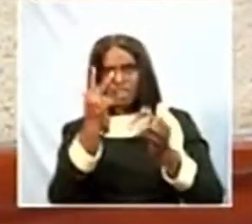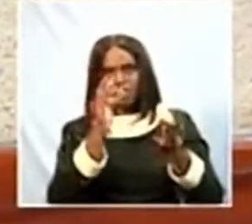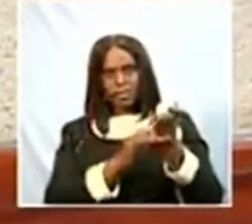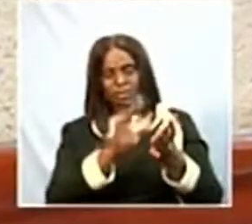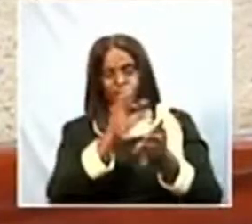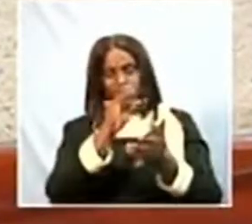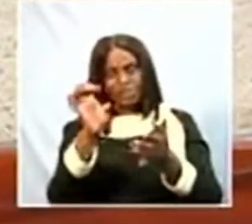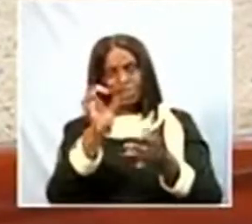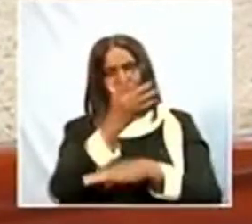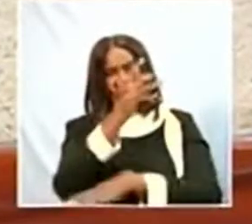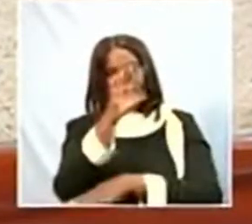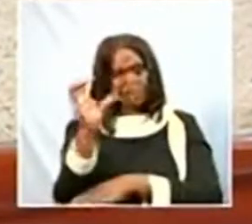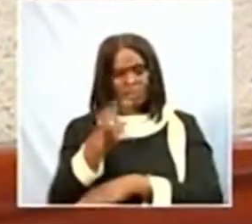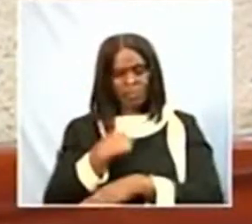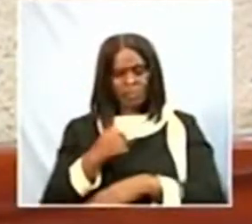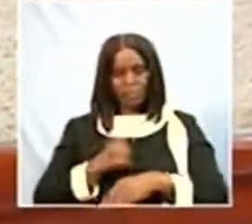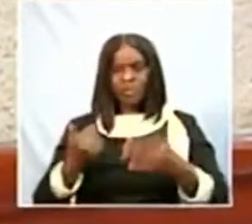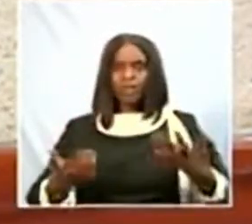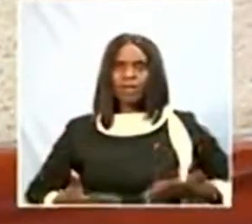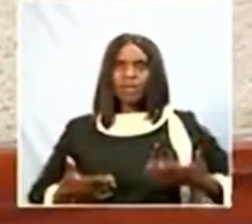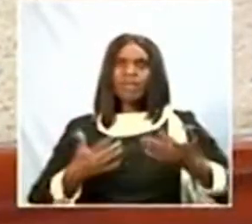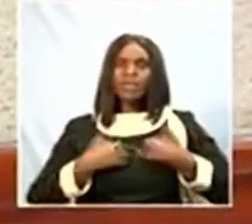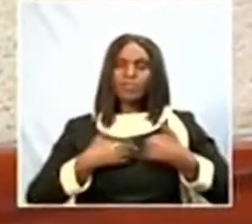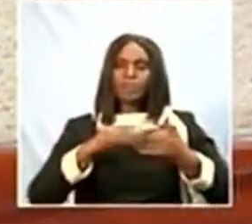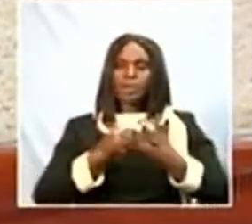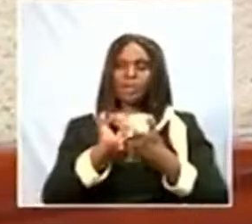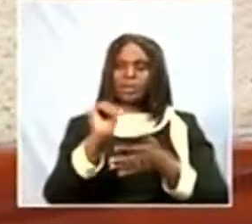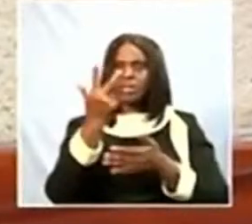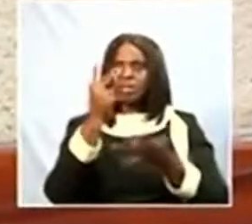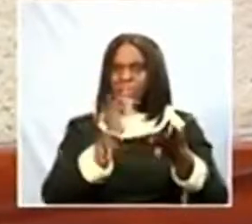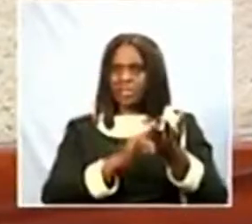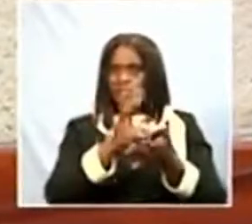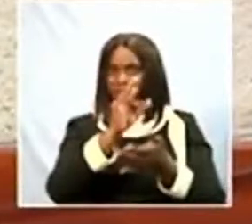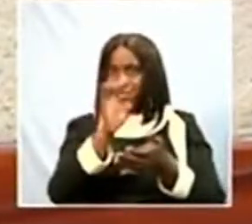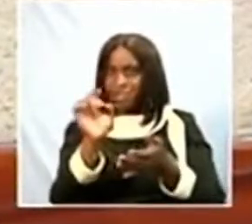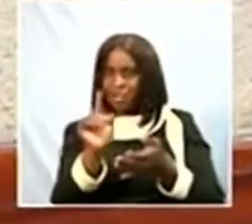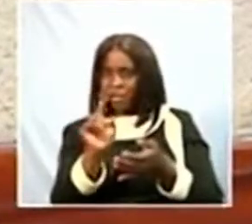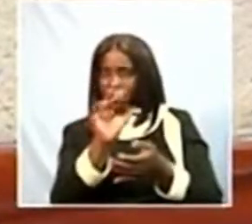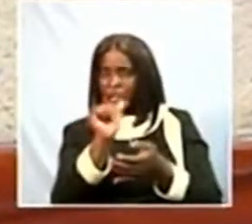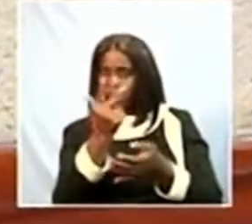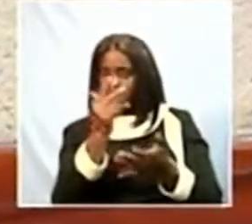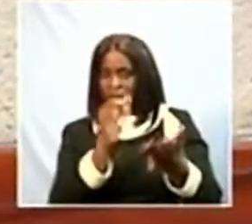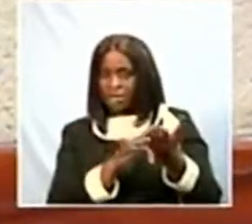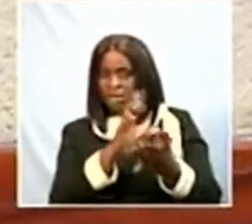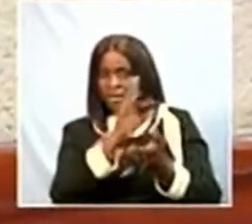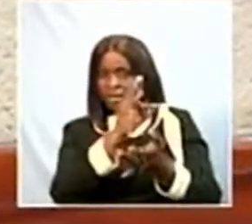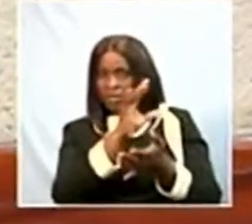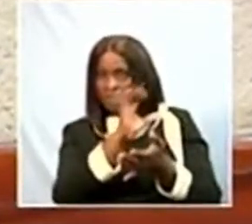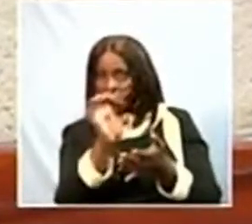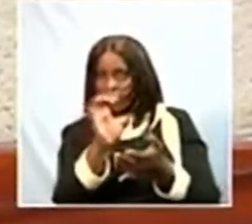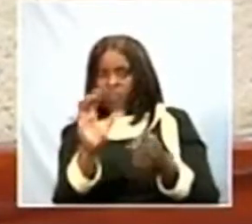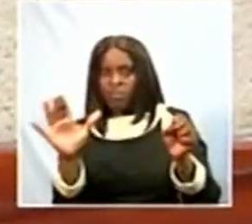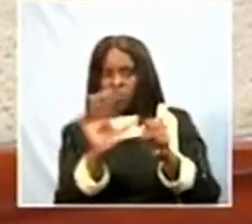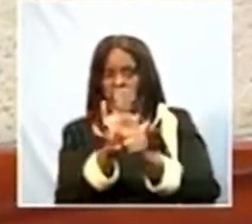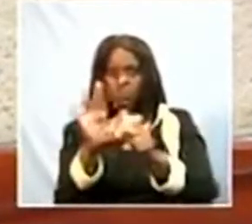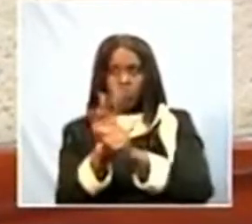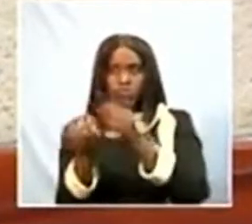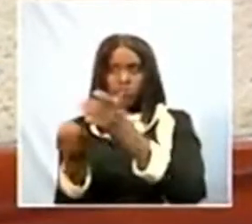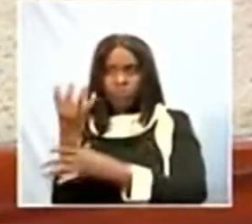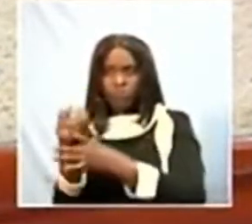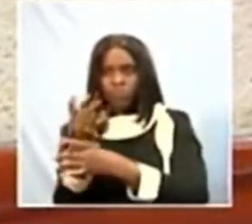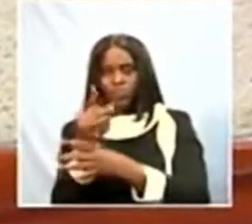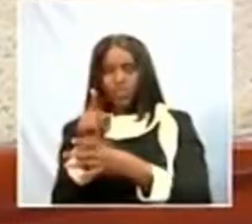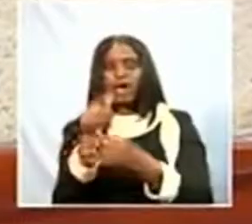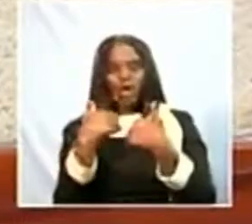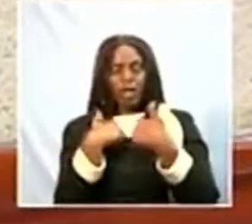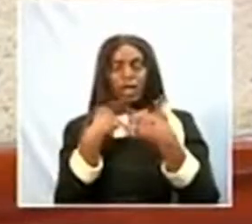13,700 trees, and I'm happy to report, out of the 13,700 trees, 13,500 trees have germinated into full-grown trees. So that means